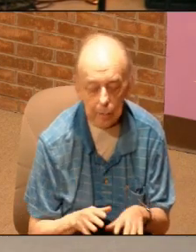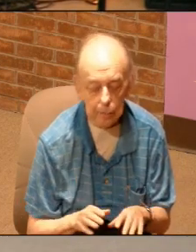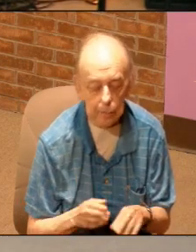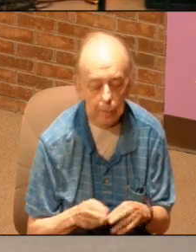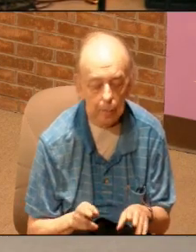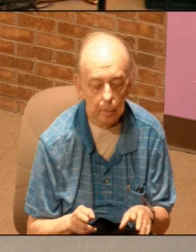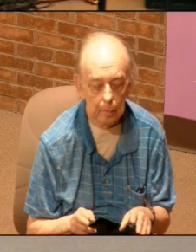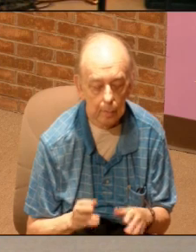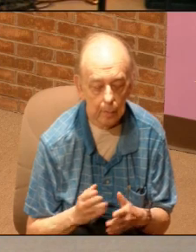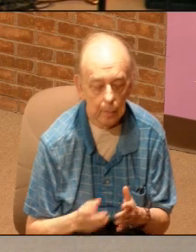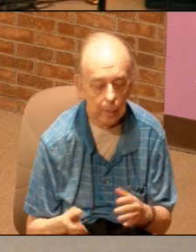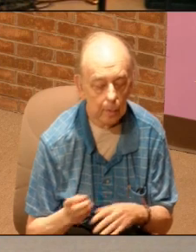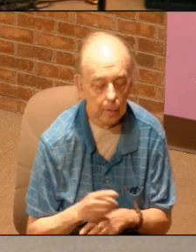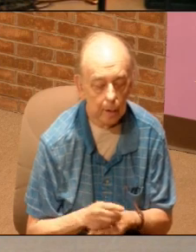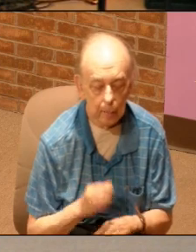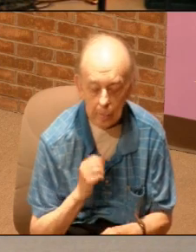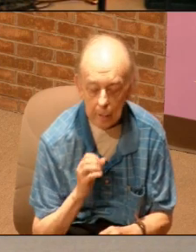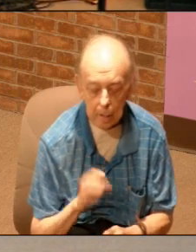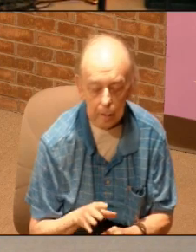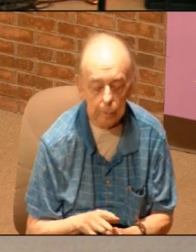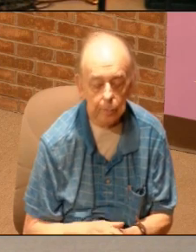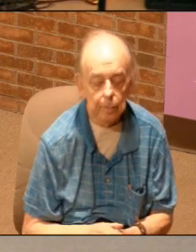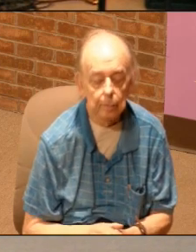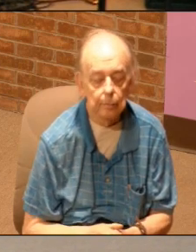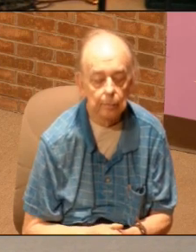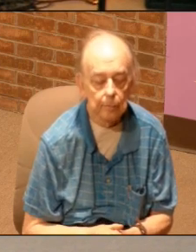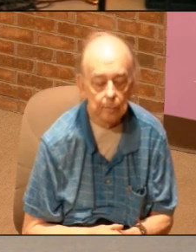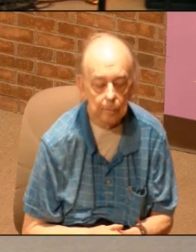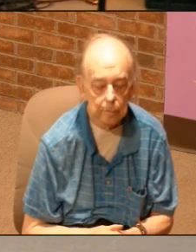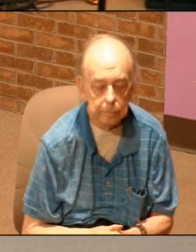some days I'm not going to lose some.